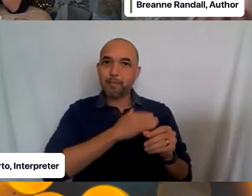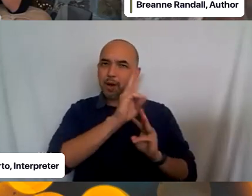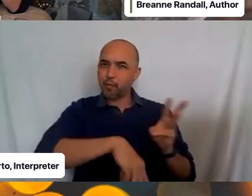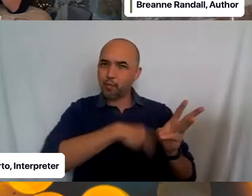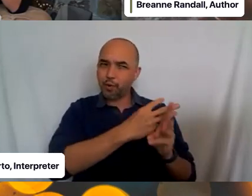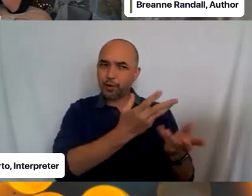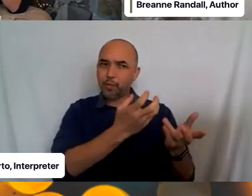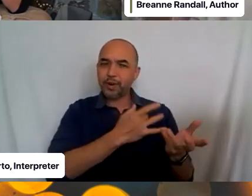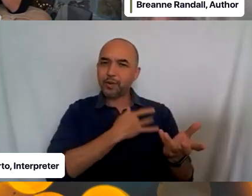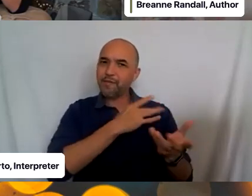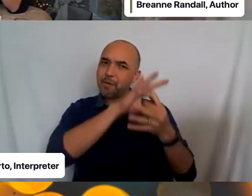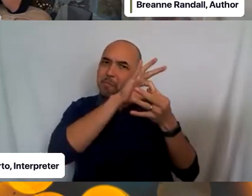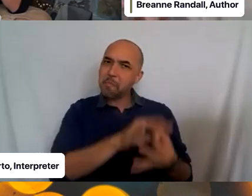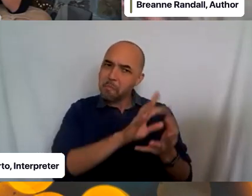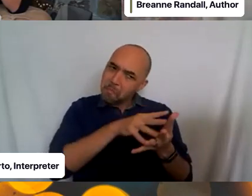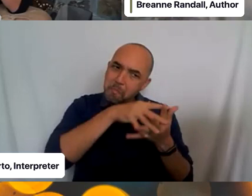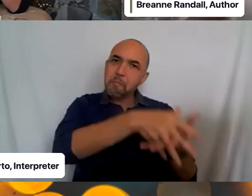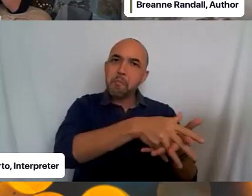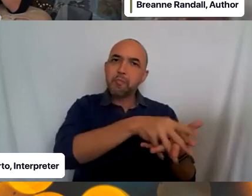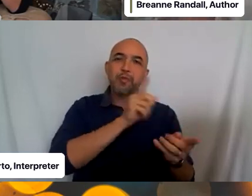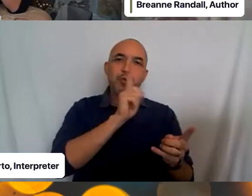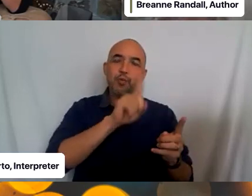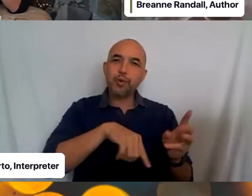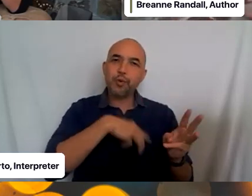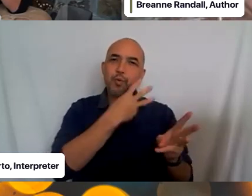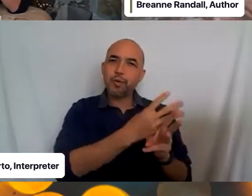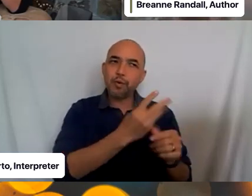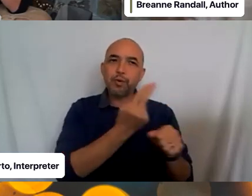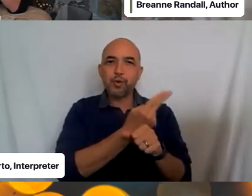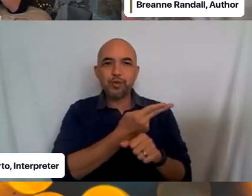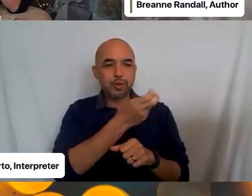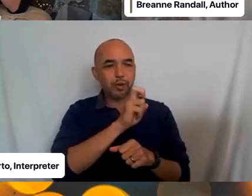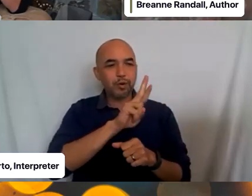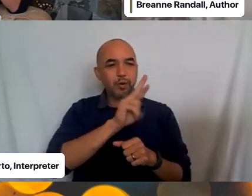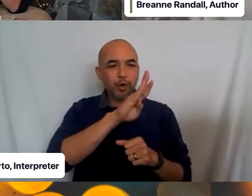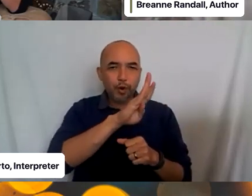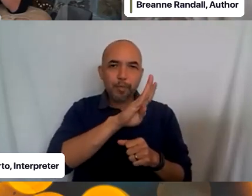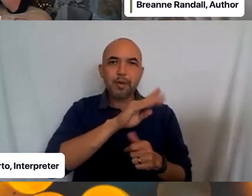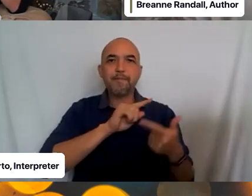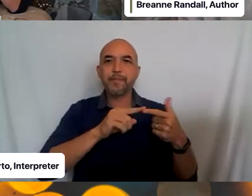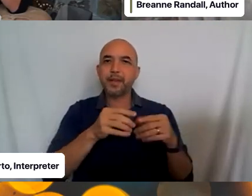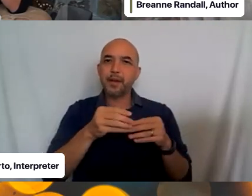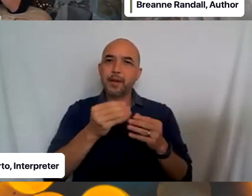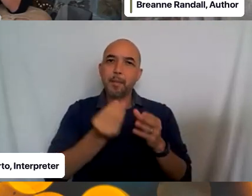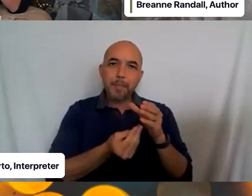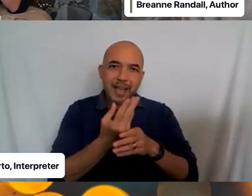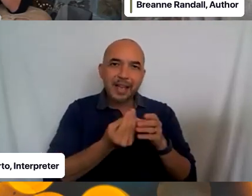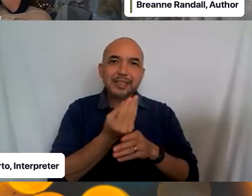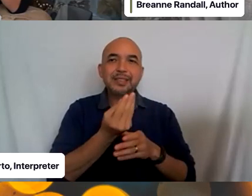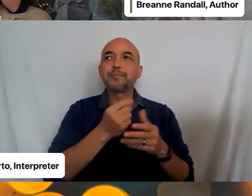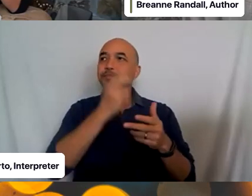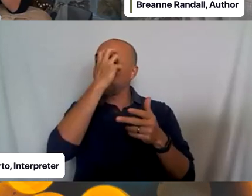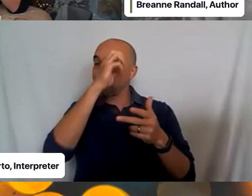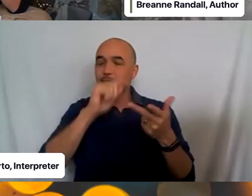know, symbolism, if you will, through herbs and plants and cooking and baking and all of that. So I